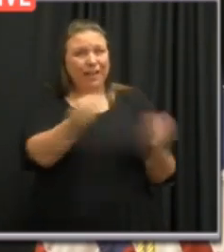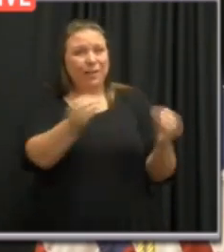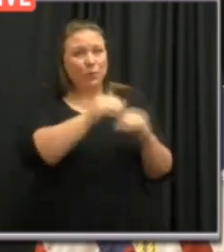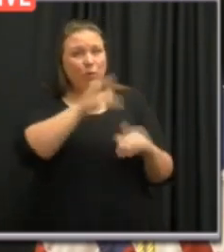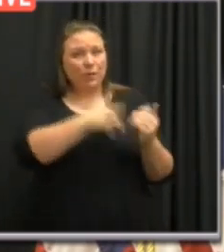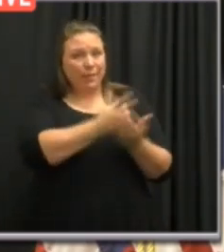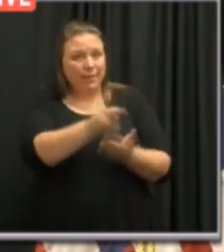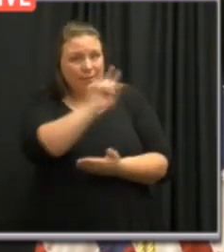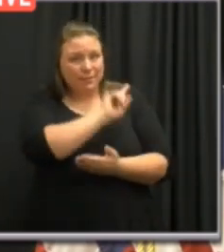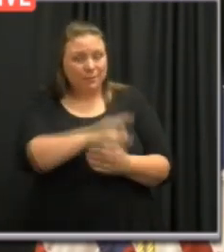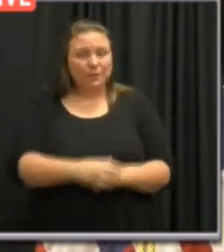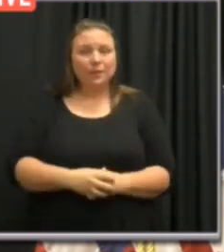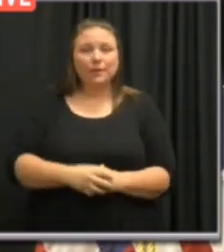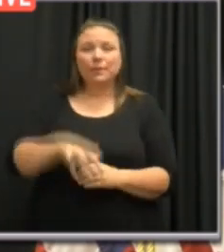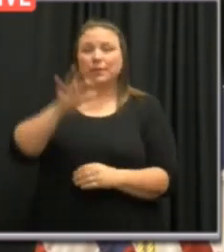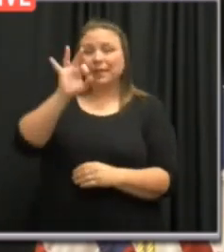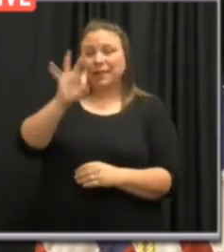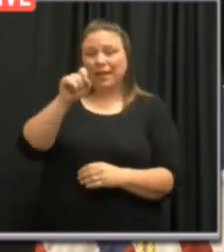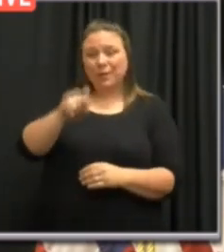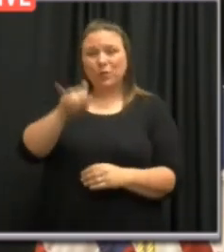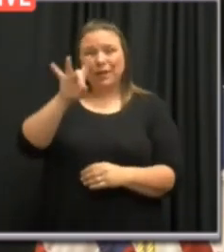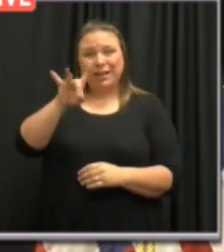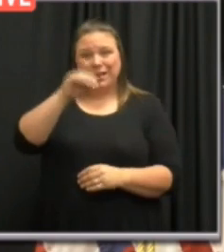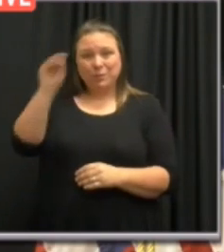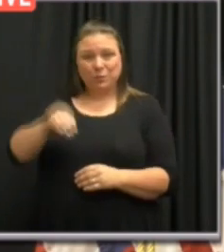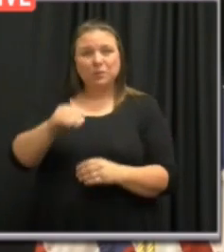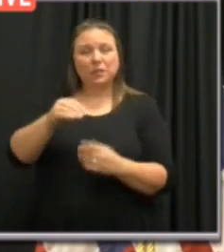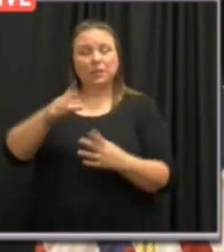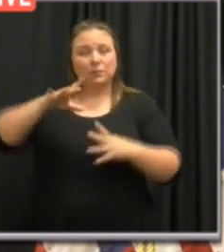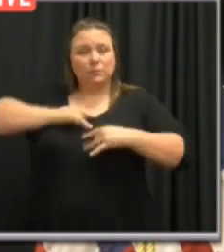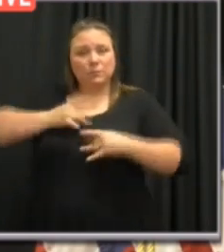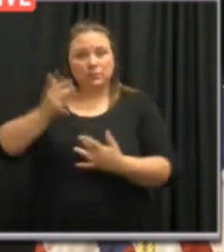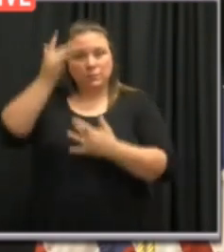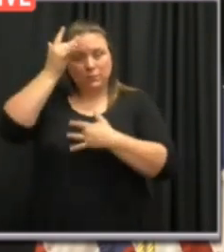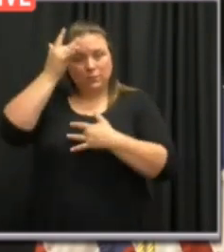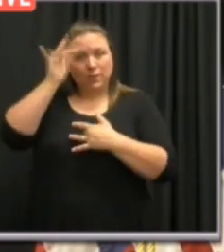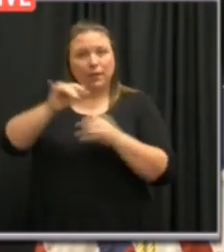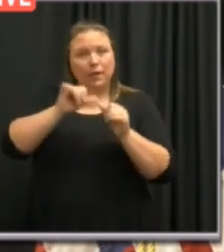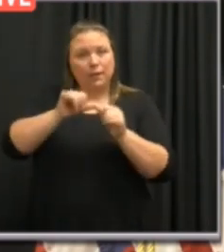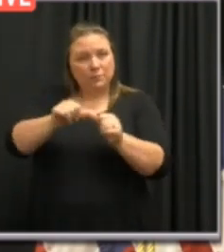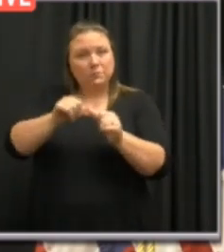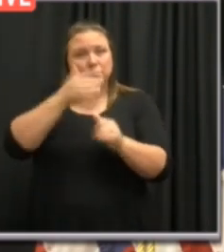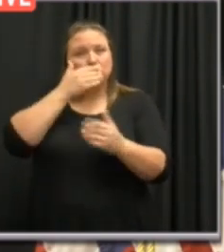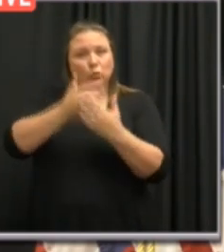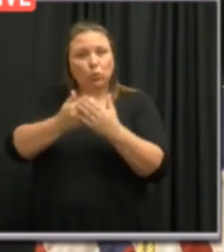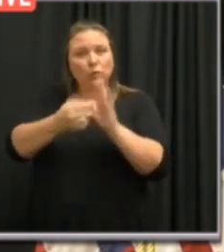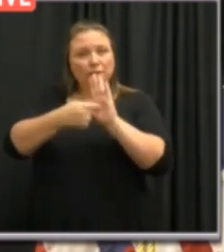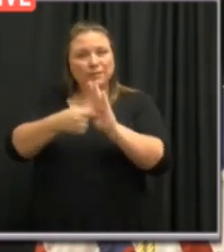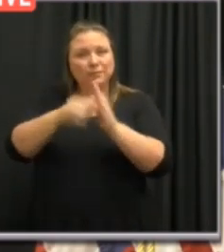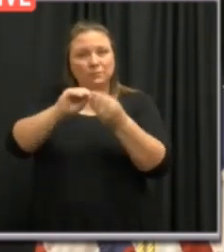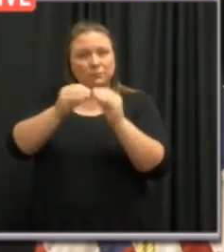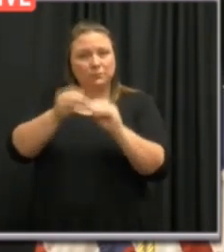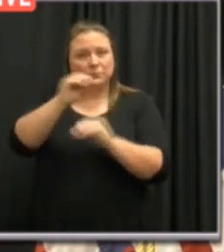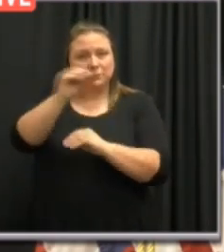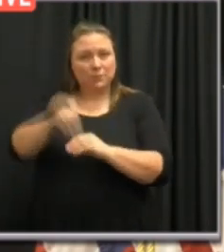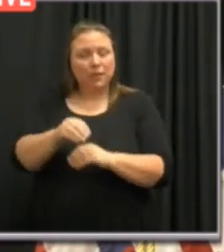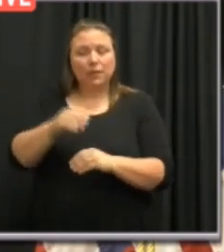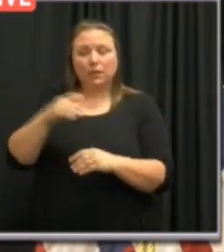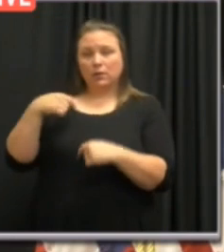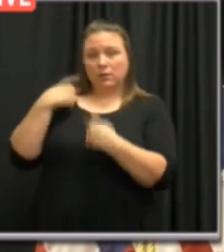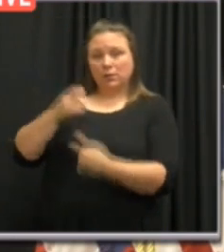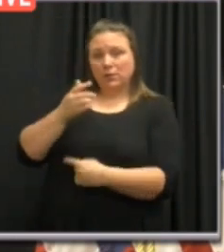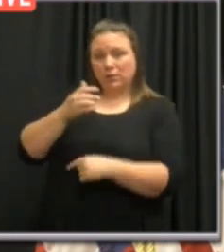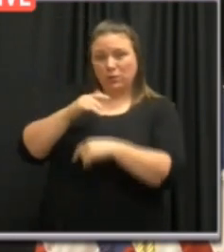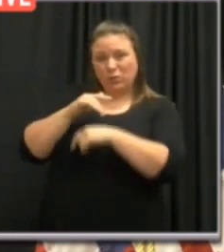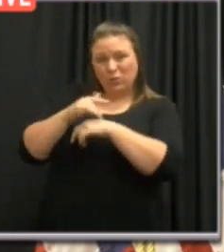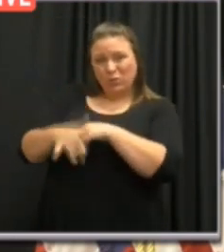prior. 9.8% of the tests were positive, and this continues to be a good sign for Nashville. Since early April, our